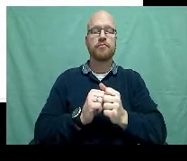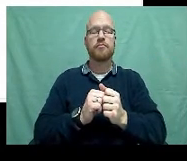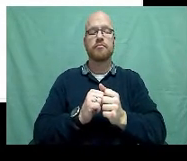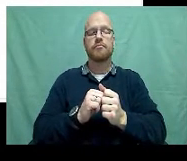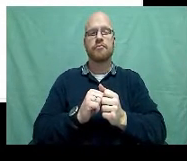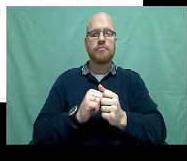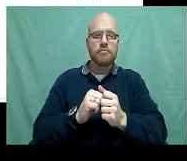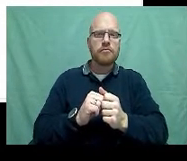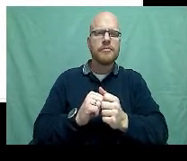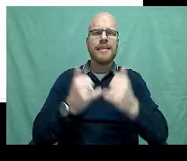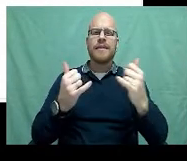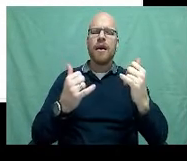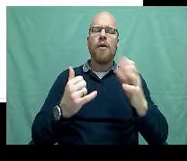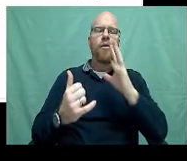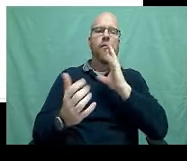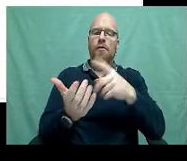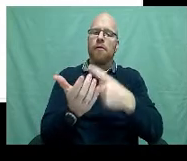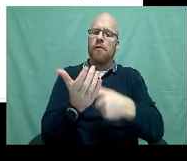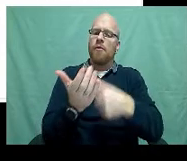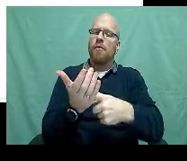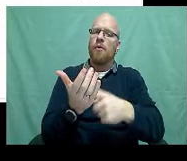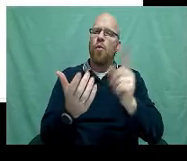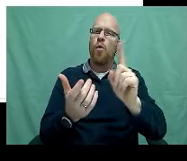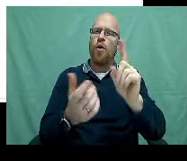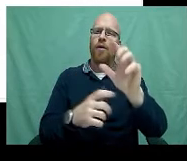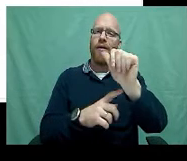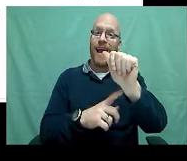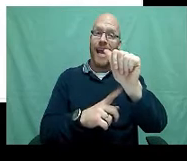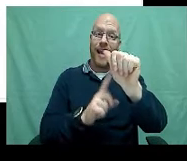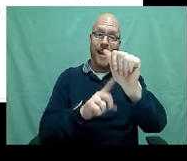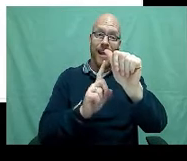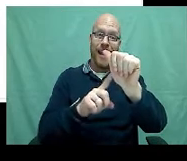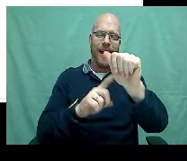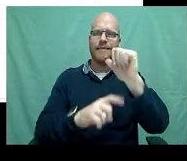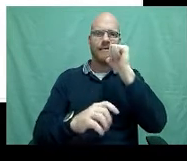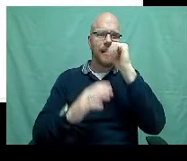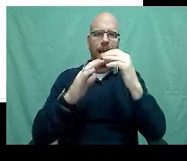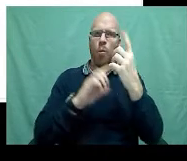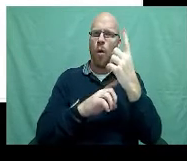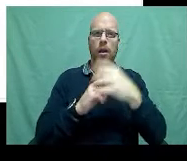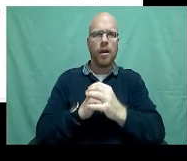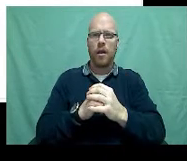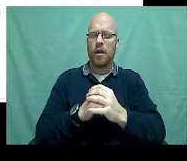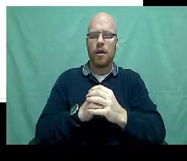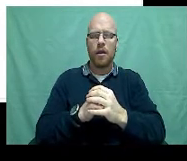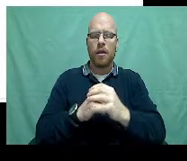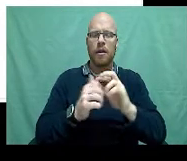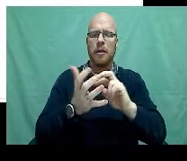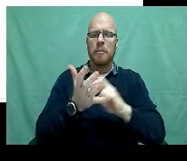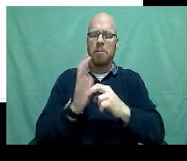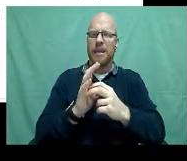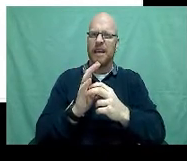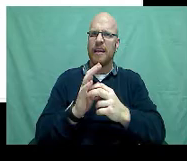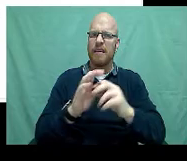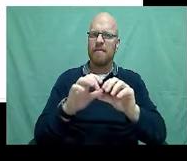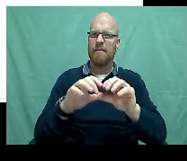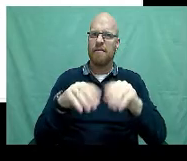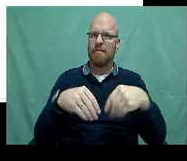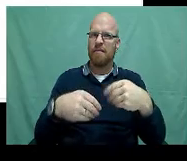term. Talking about trinomials where the first term, the coefficient a, doesn't equal one.